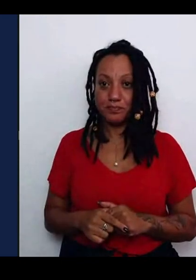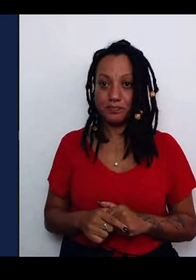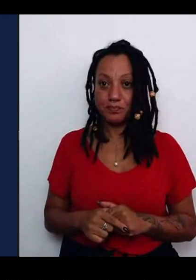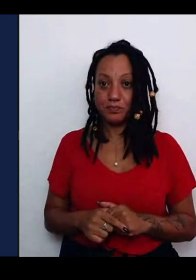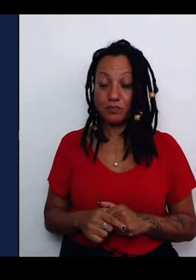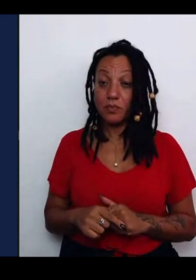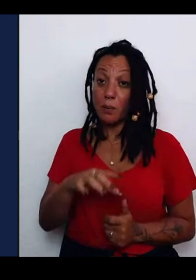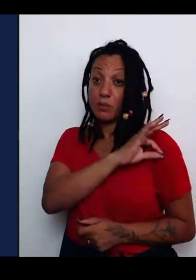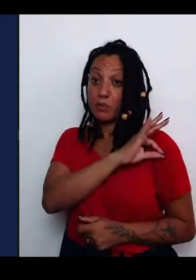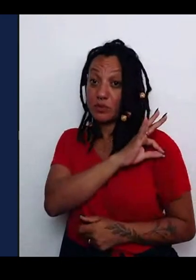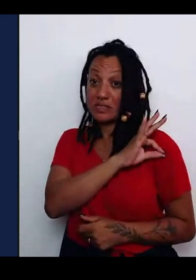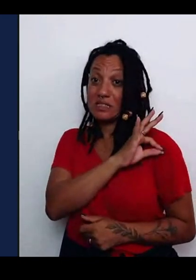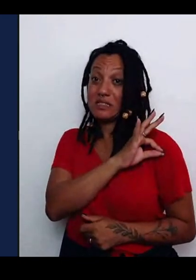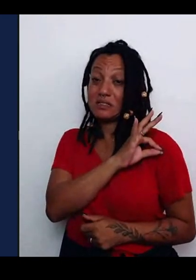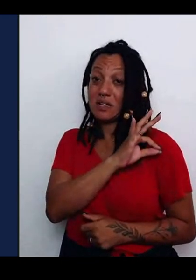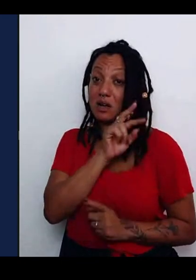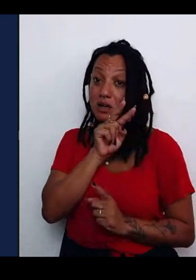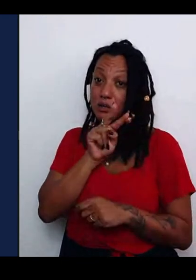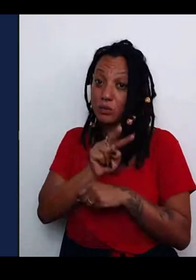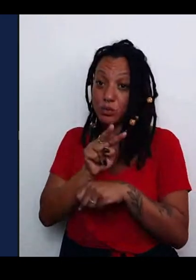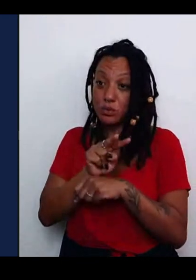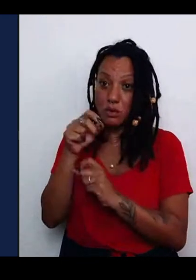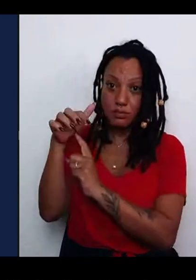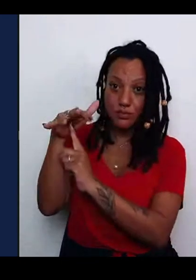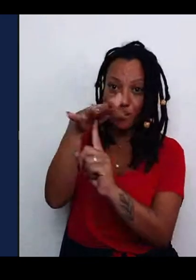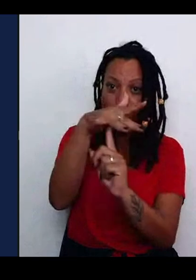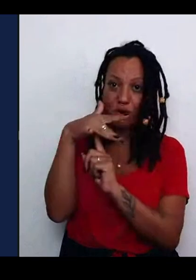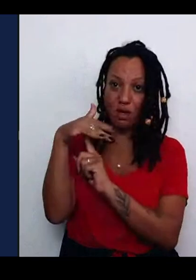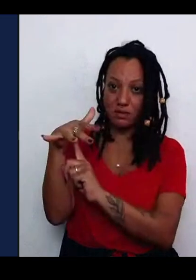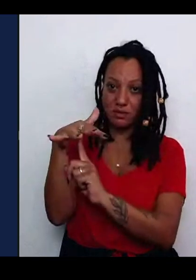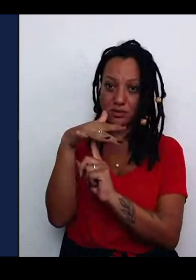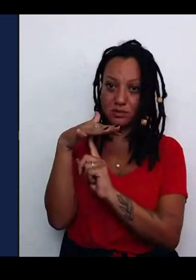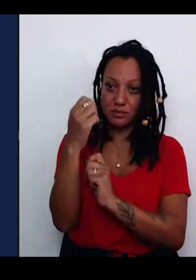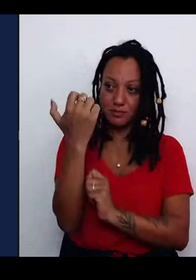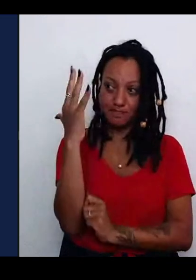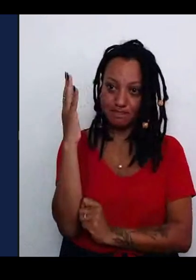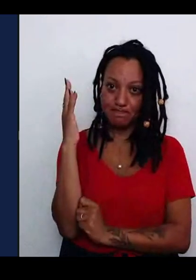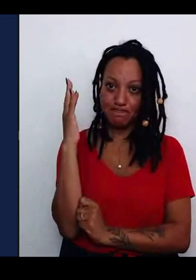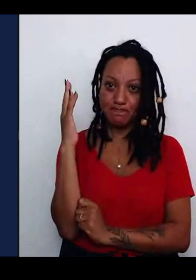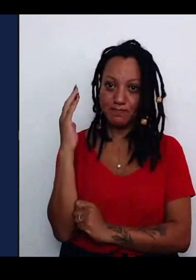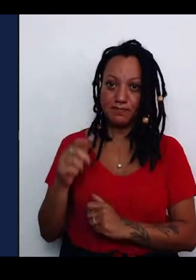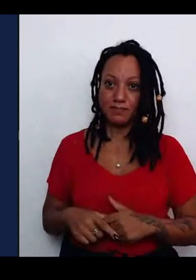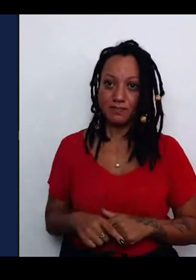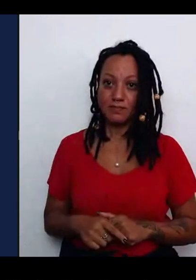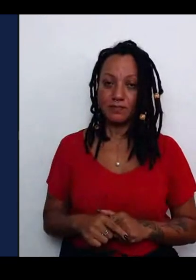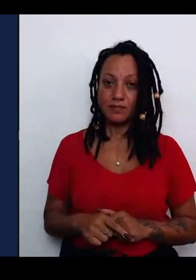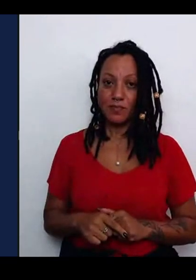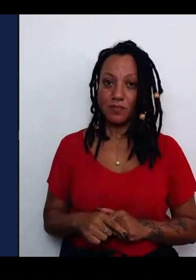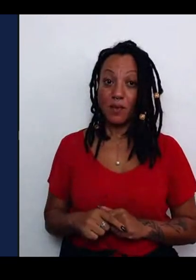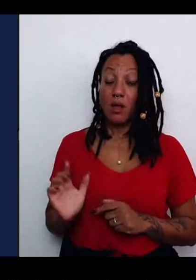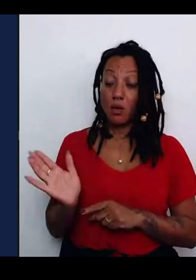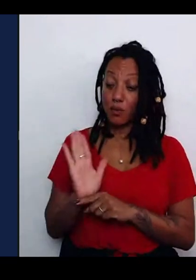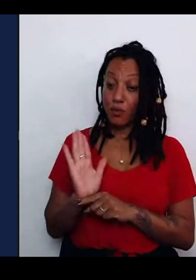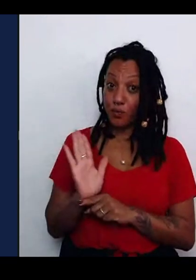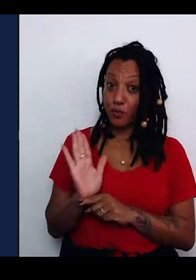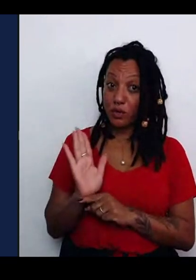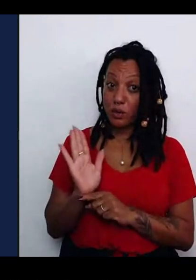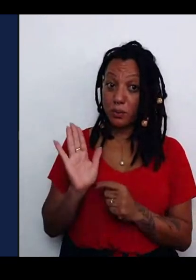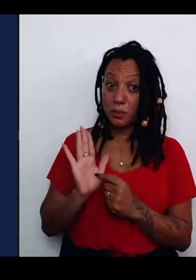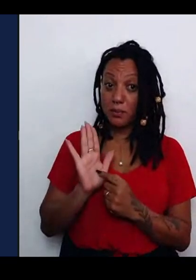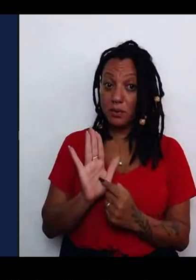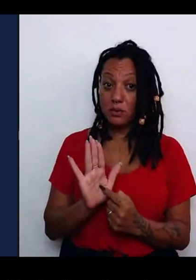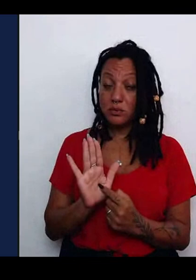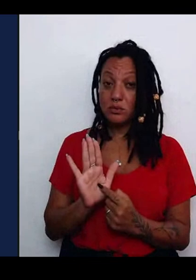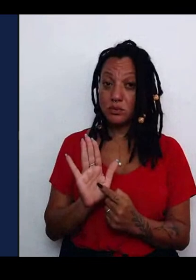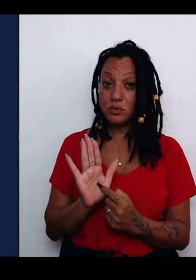um she she with her film she's revealing how once captured these wild animals that enter and Traverse brasilius Urban